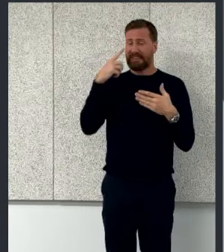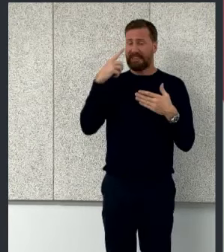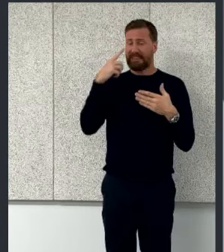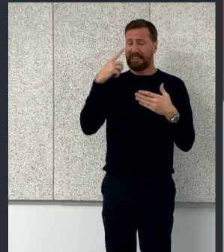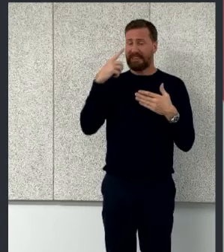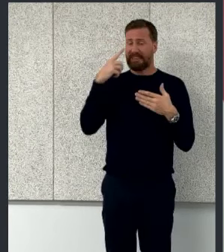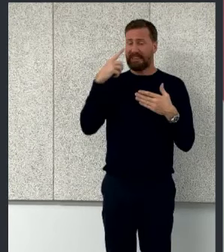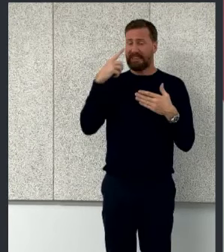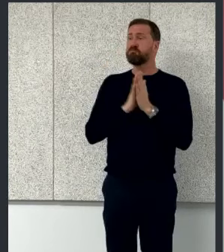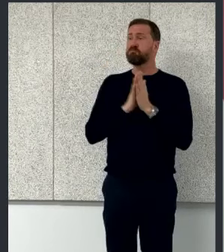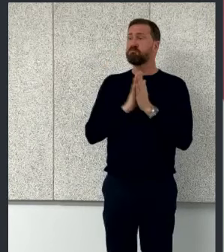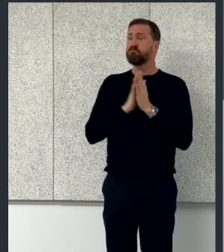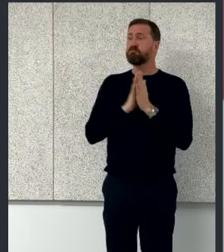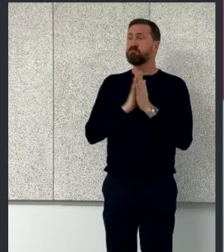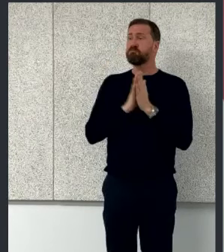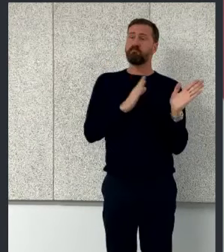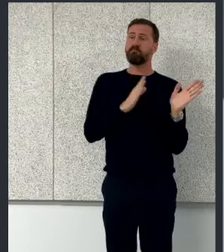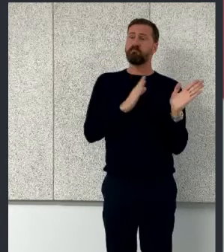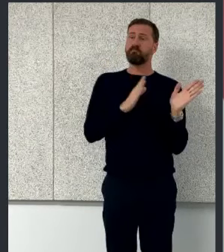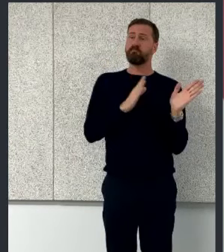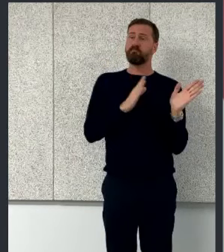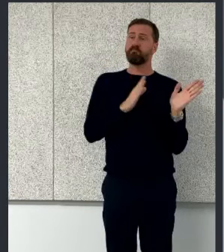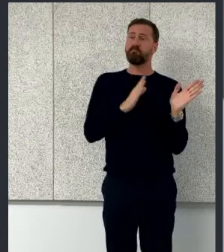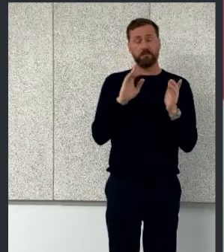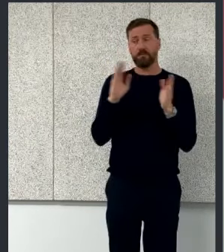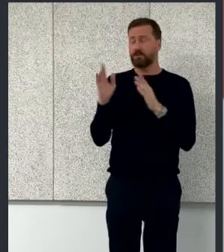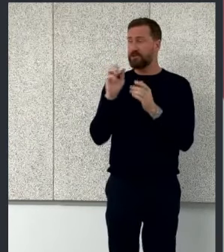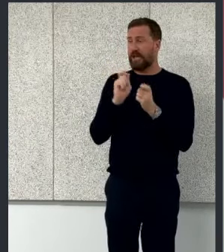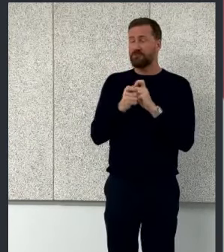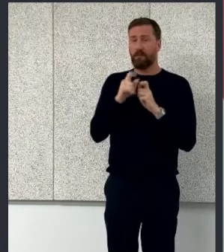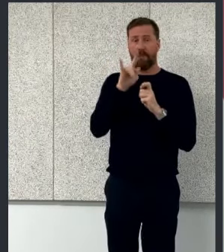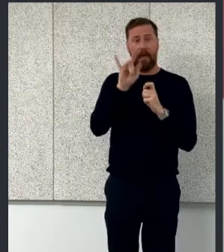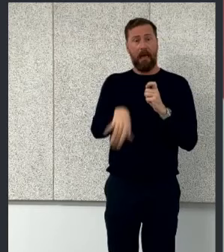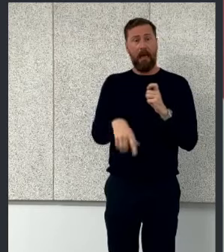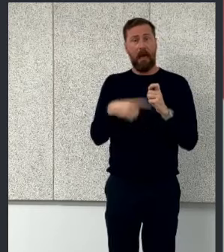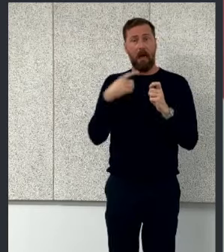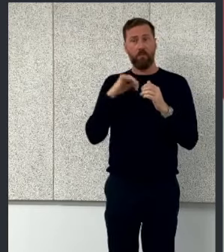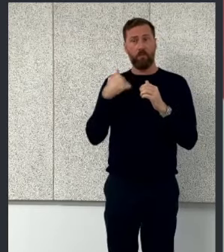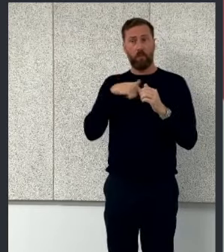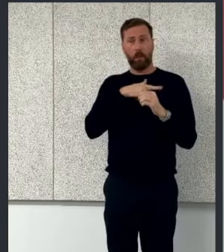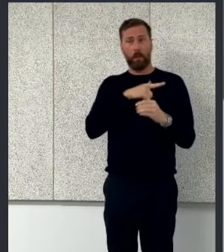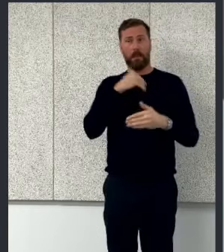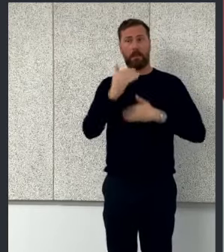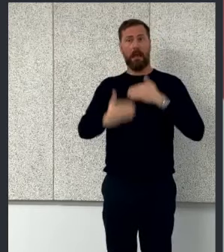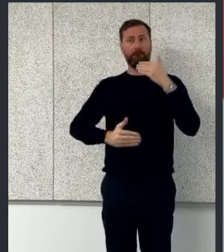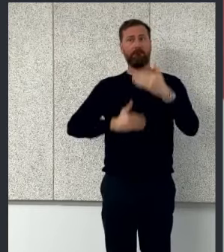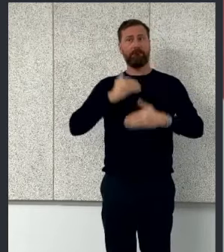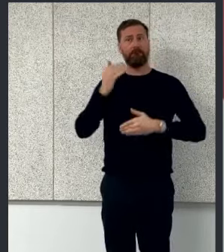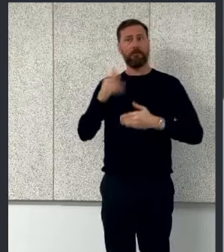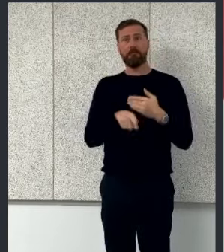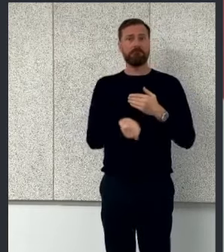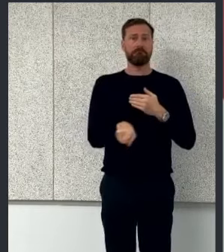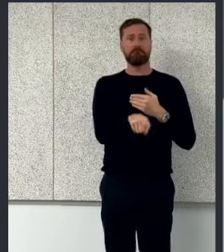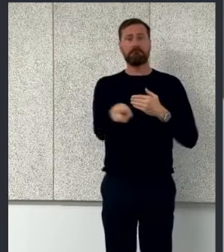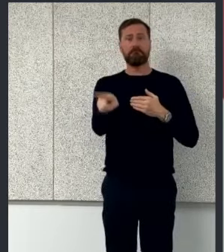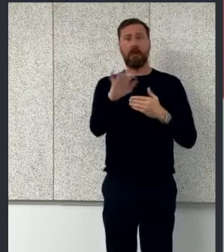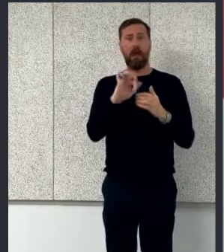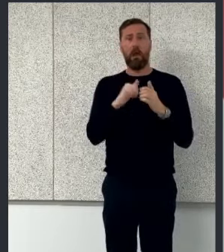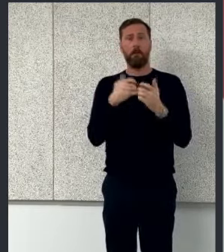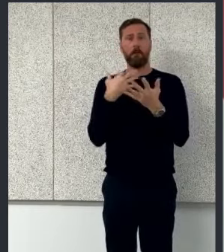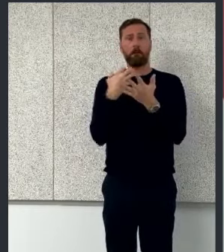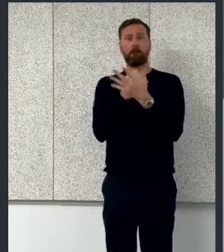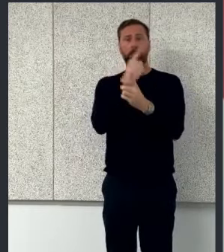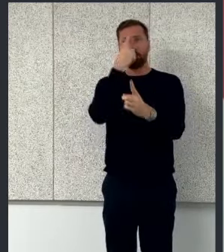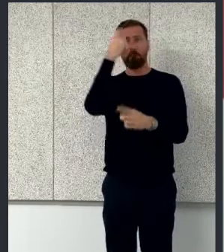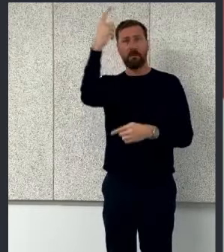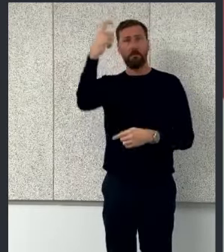And we're all to the point of the common application trying to navigate how close we can get towards that dream within, you know, and